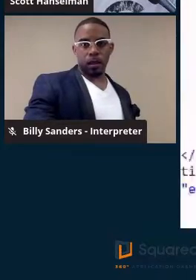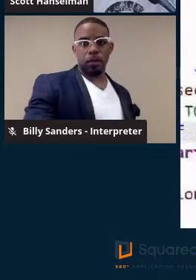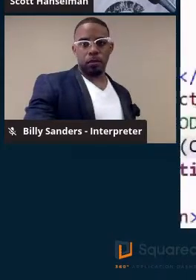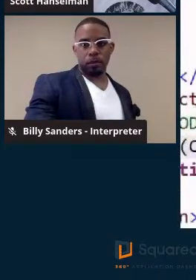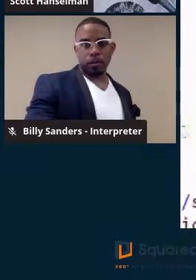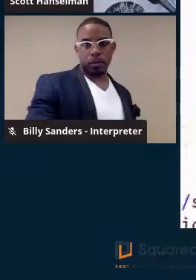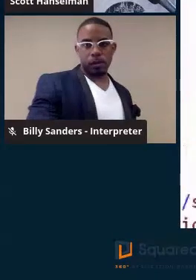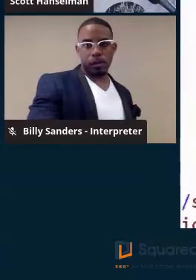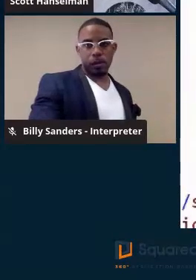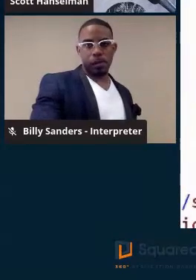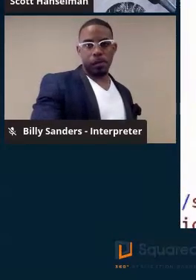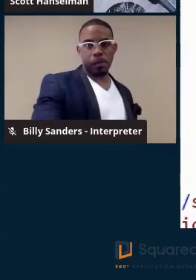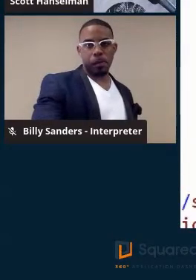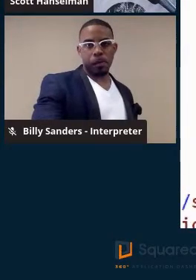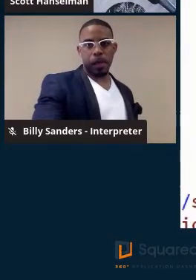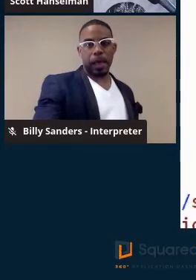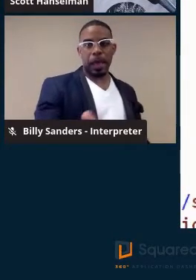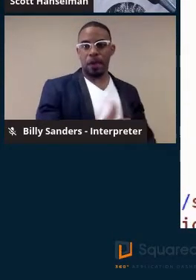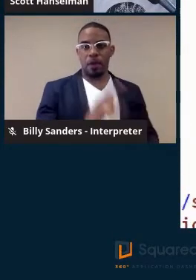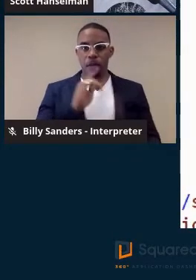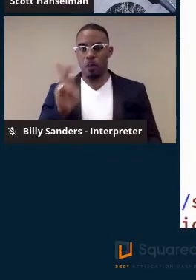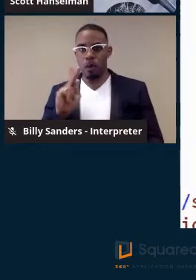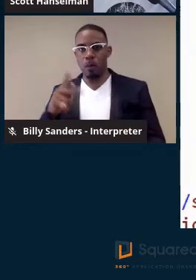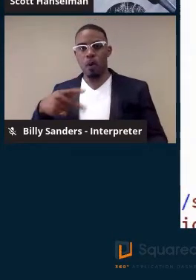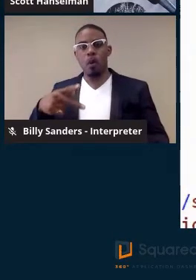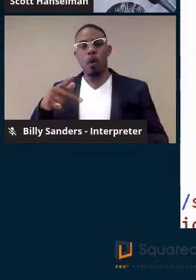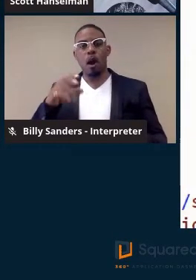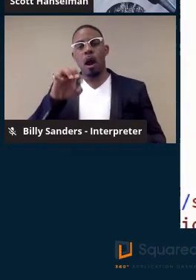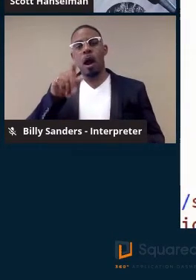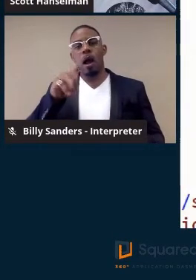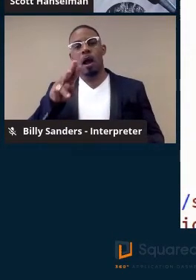purple, the custom tag helper.